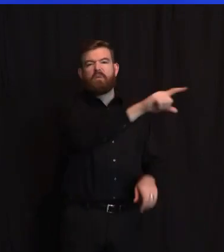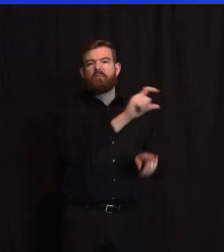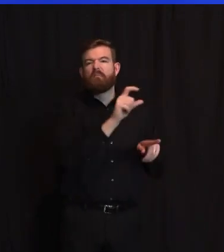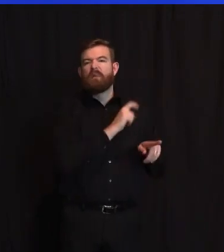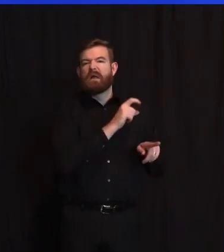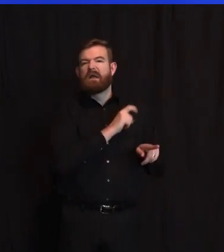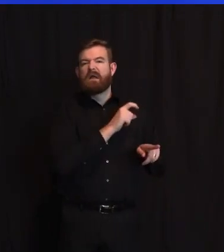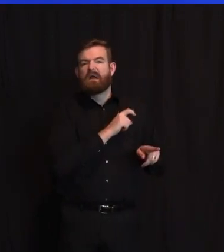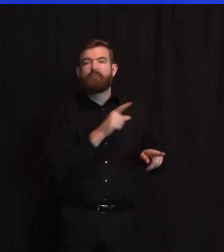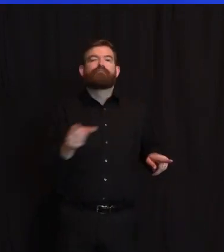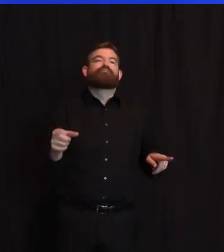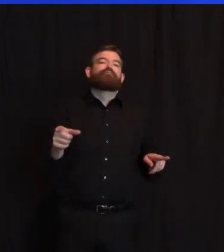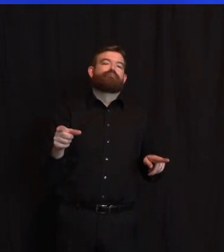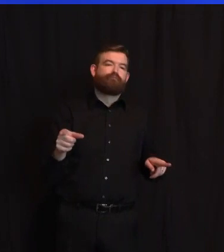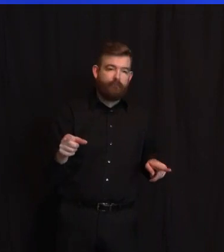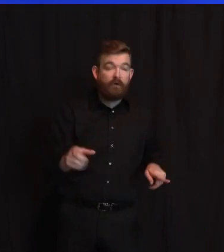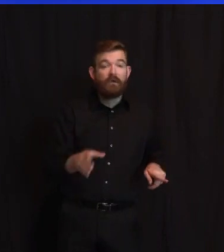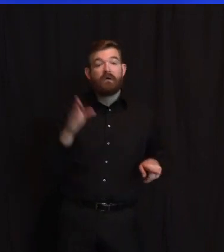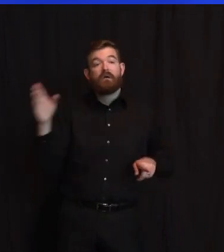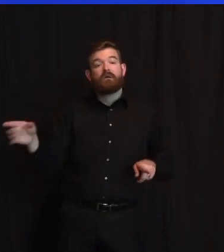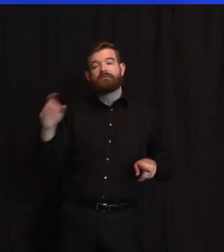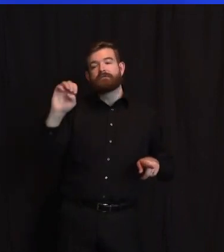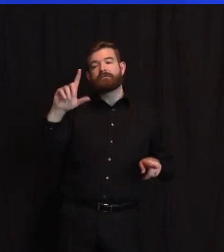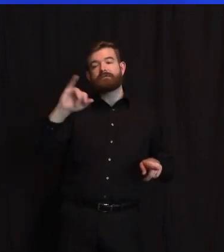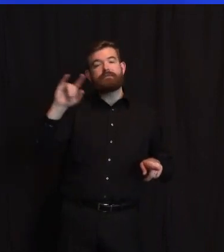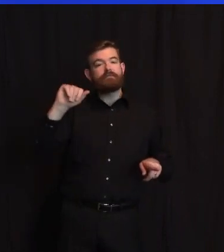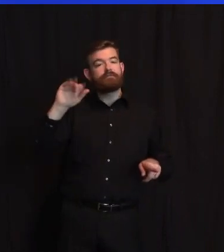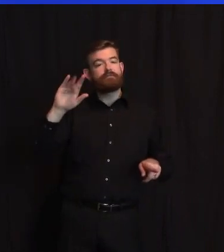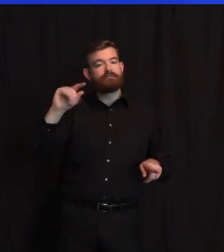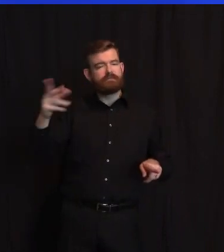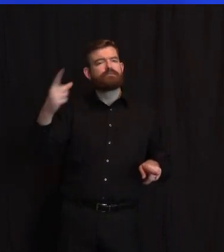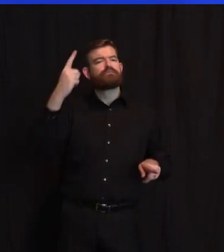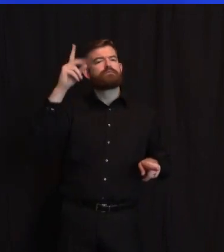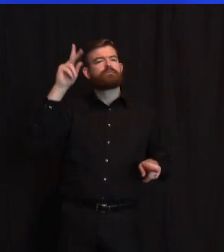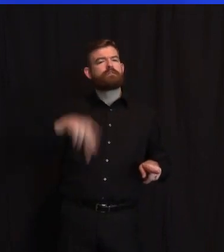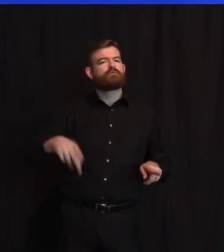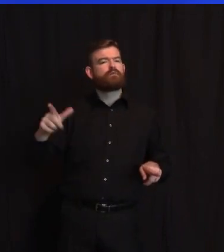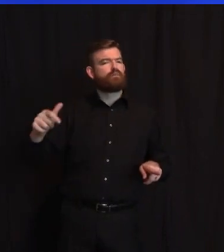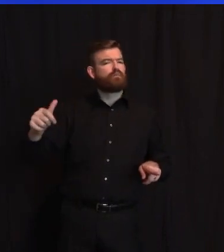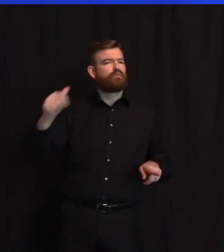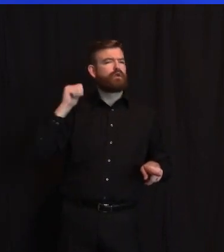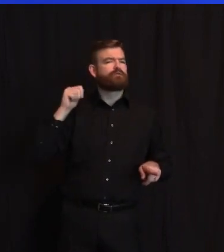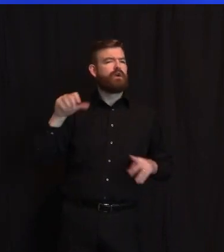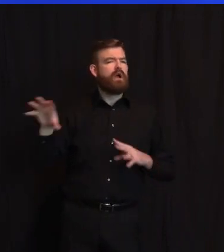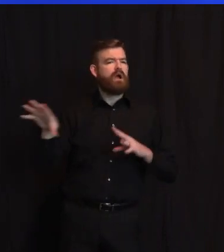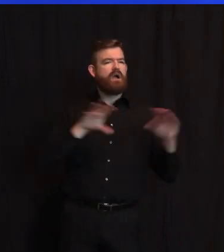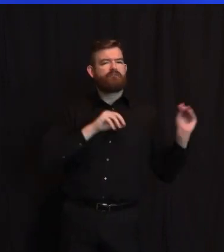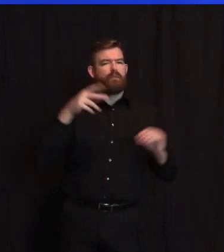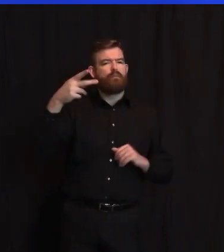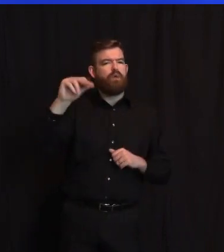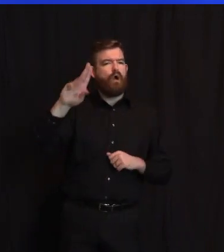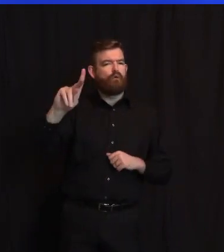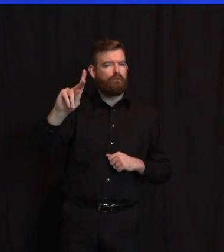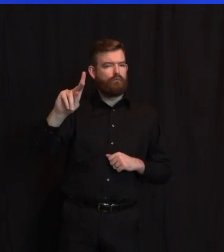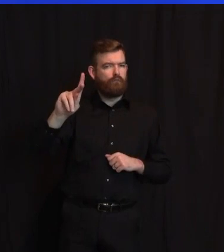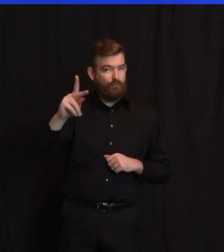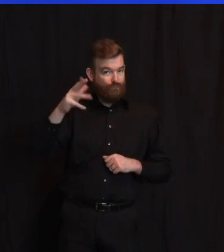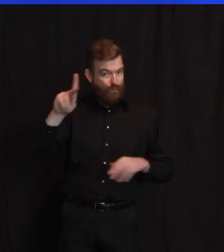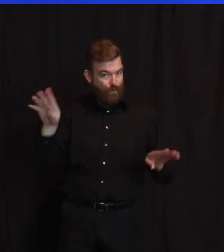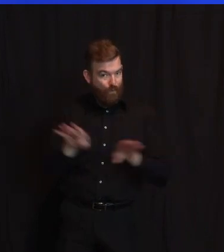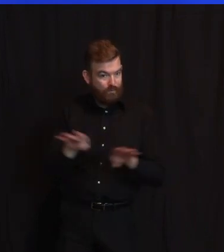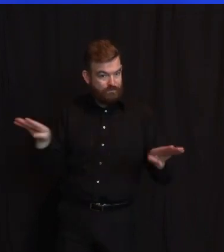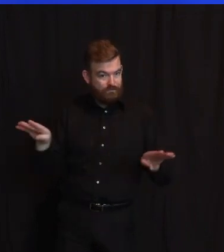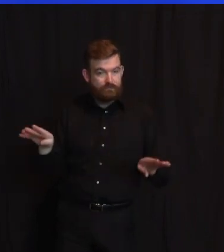officers. In Elizabeth, a subject refused to leave a closed park and was cited for the EO violation.